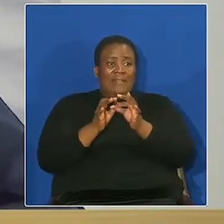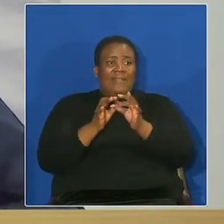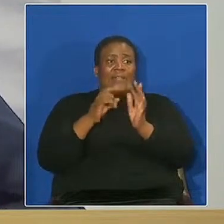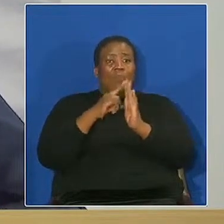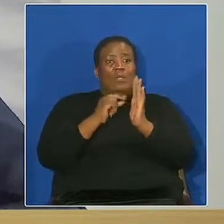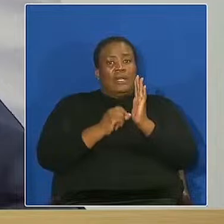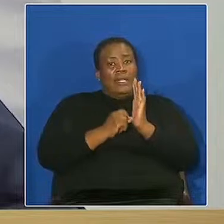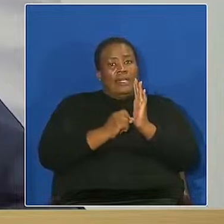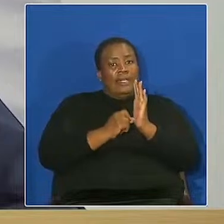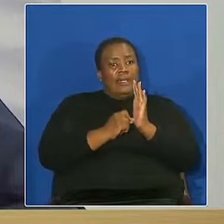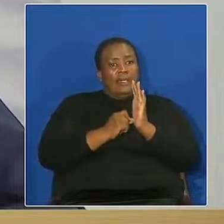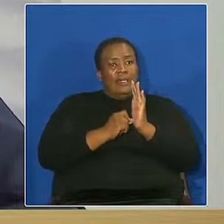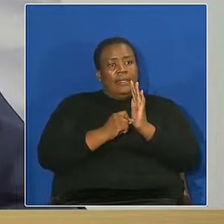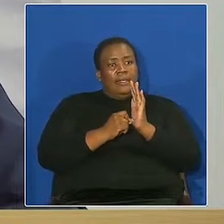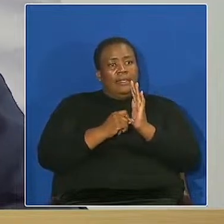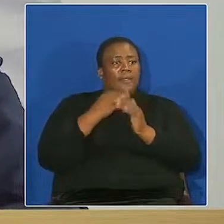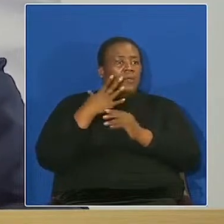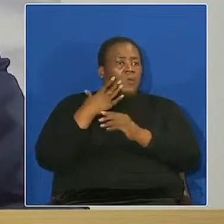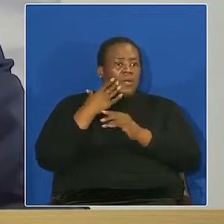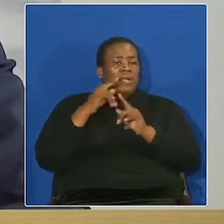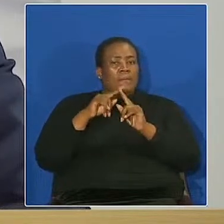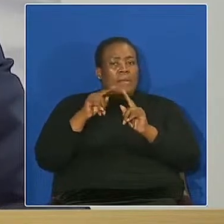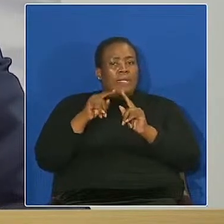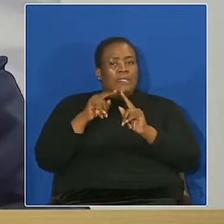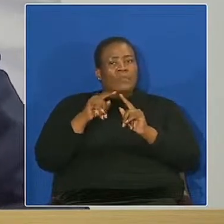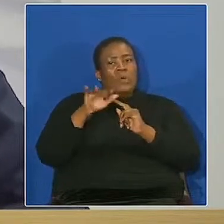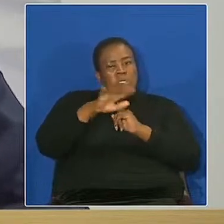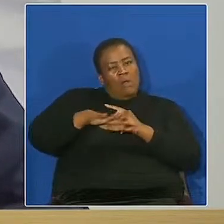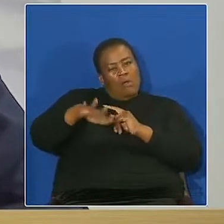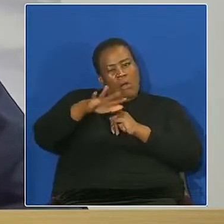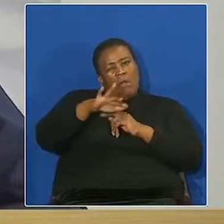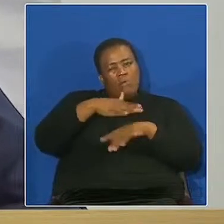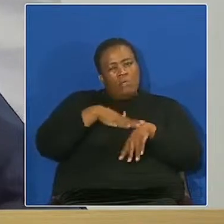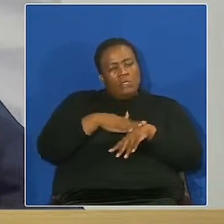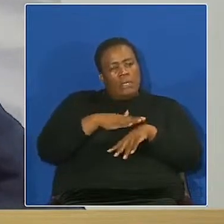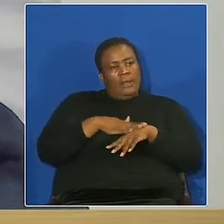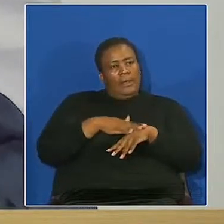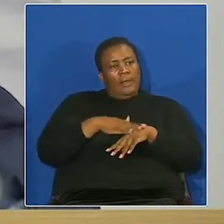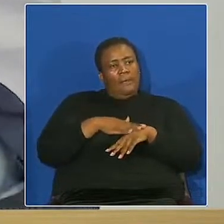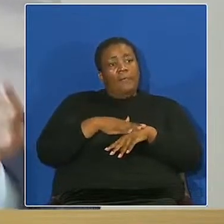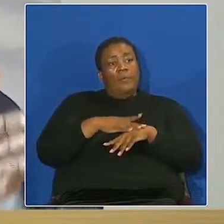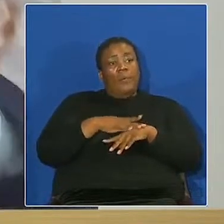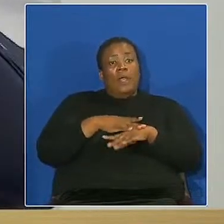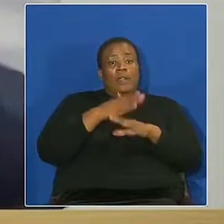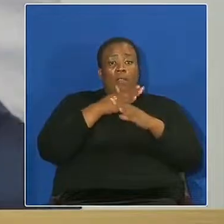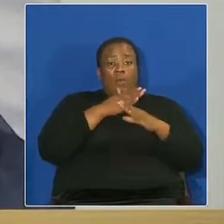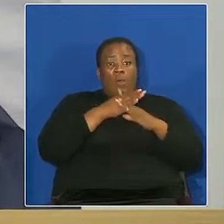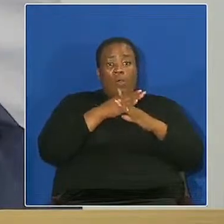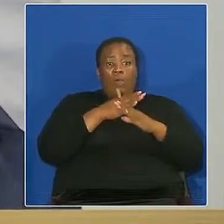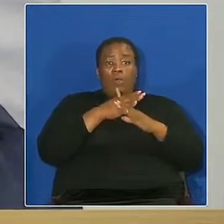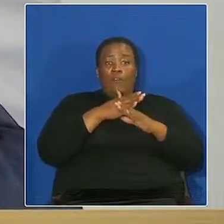day, but it was during the period when the post has been advertised, and then there will